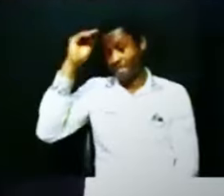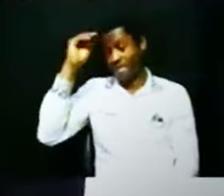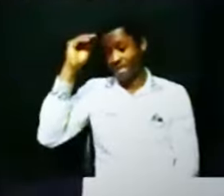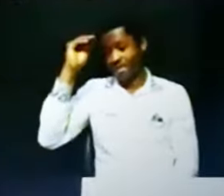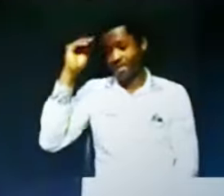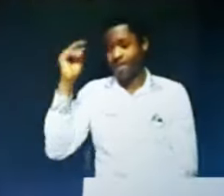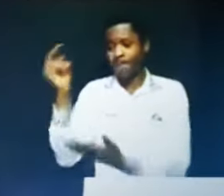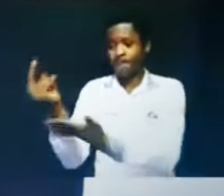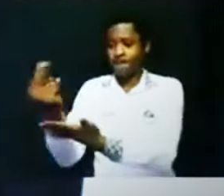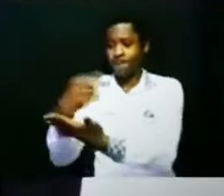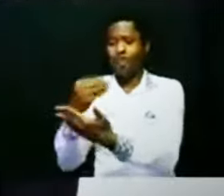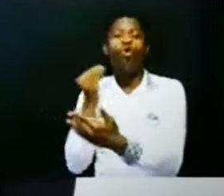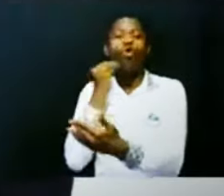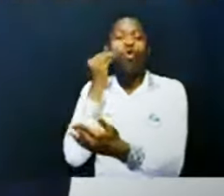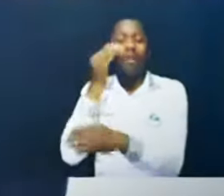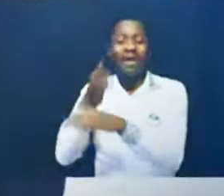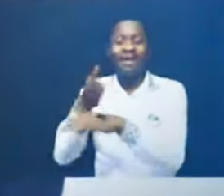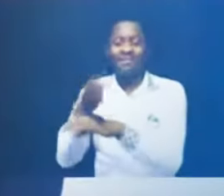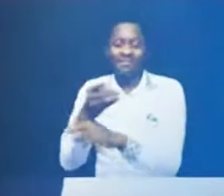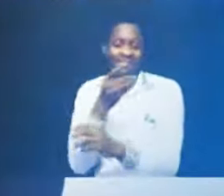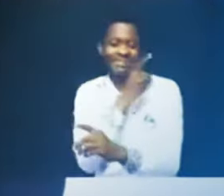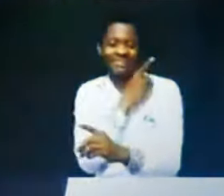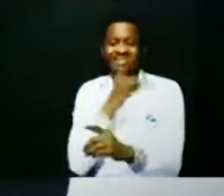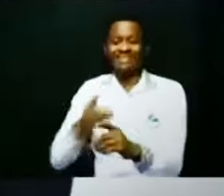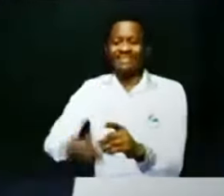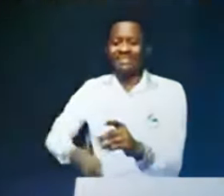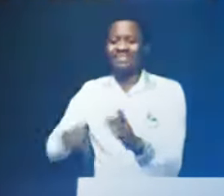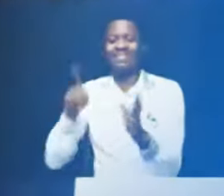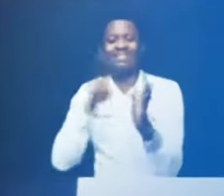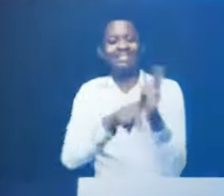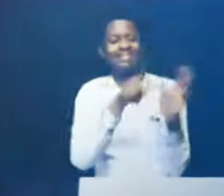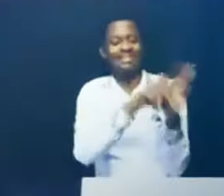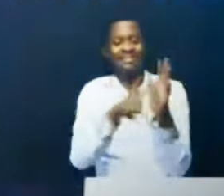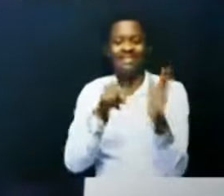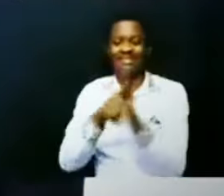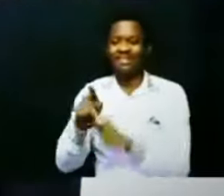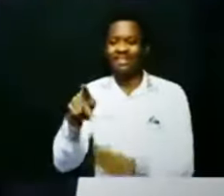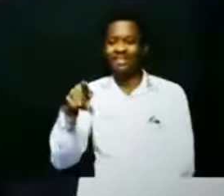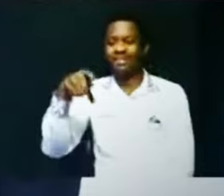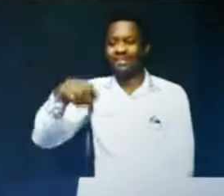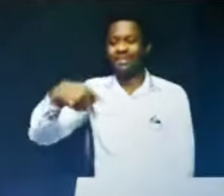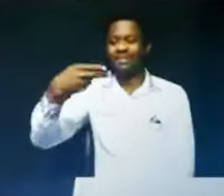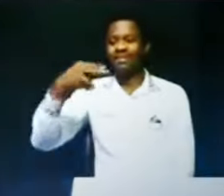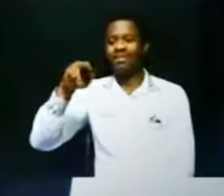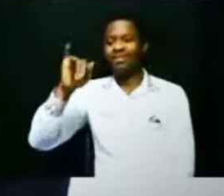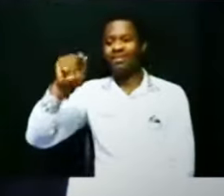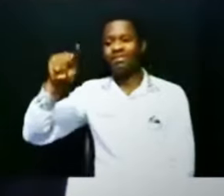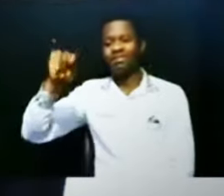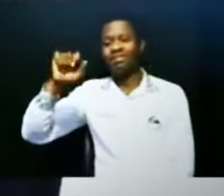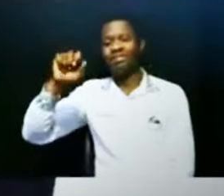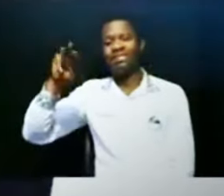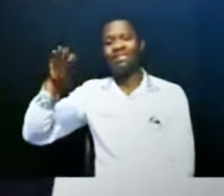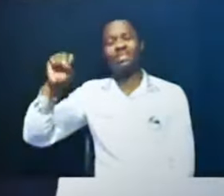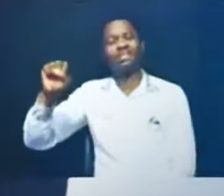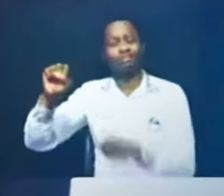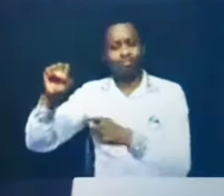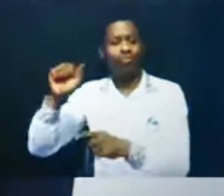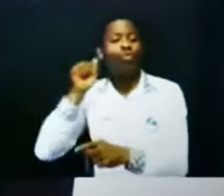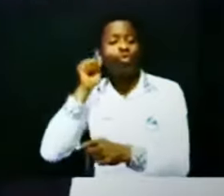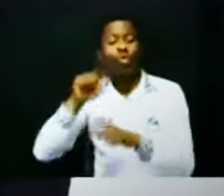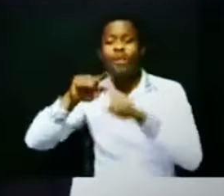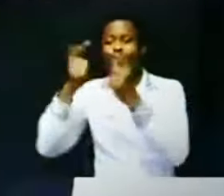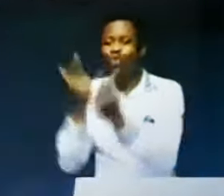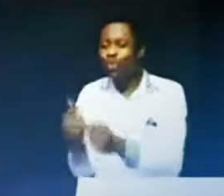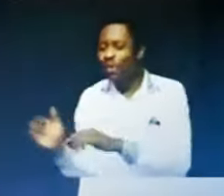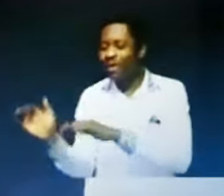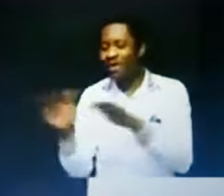the Philistine, the women came out from all the towns of Israel to meet King Saul with singing and dancing,